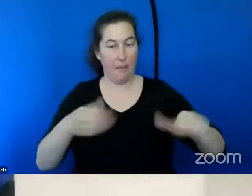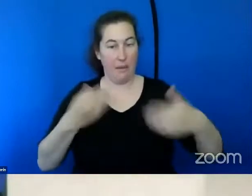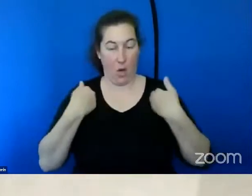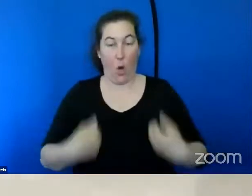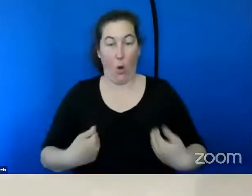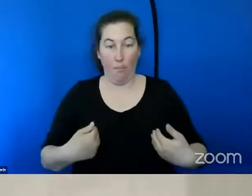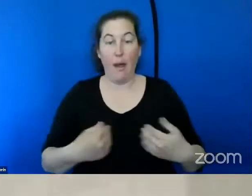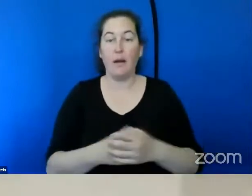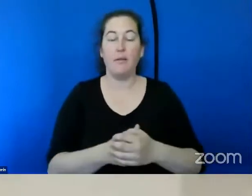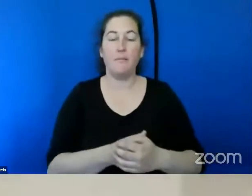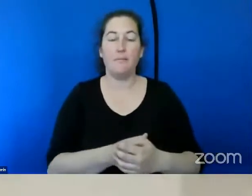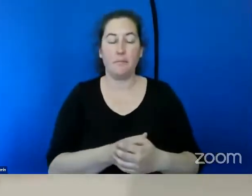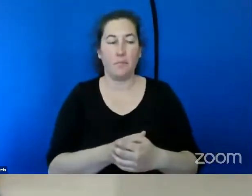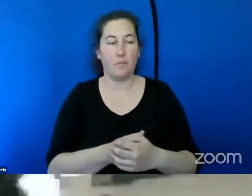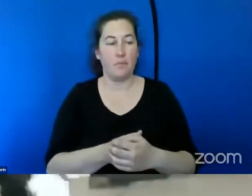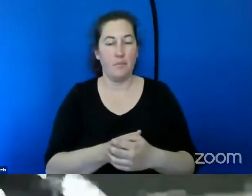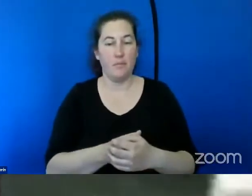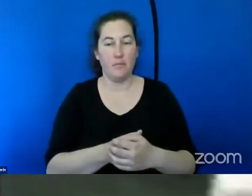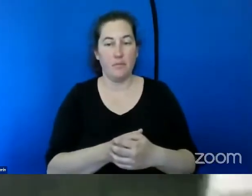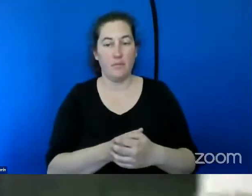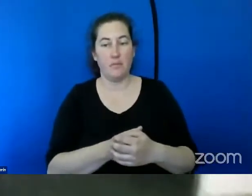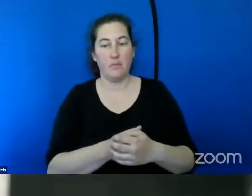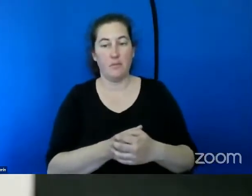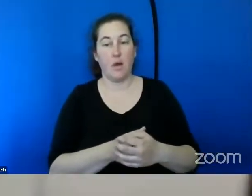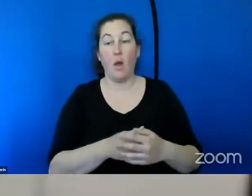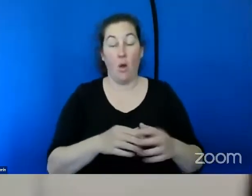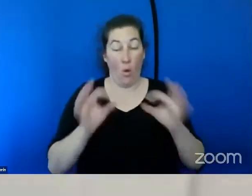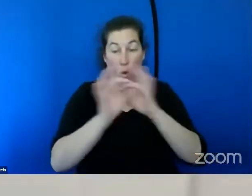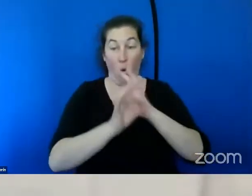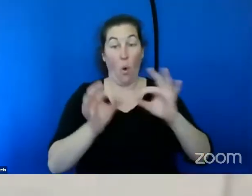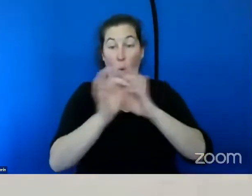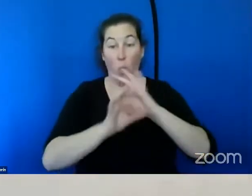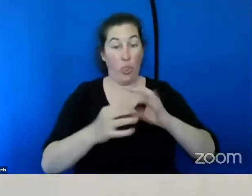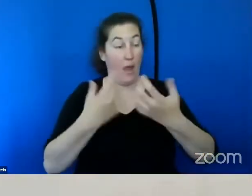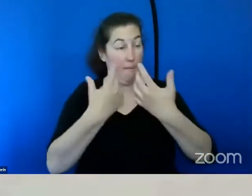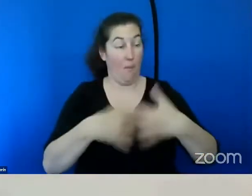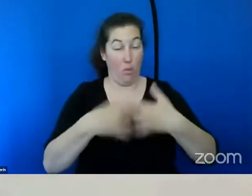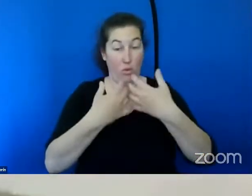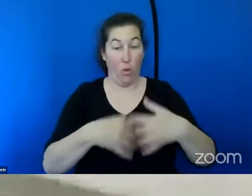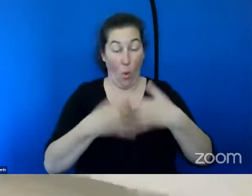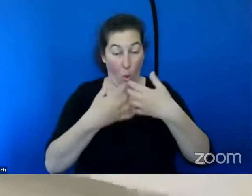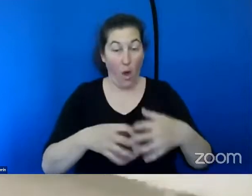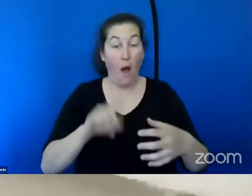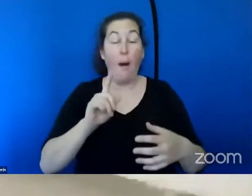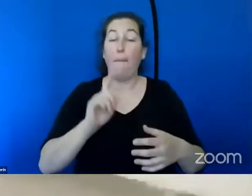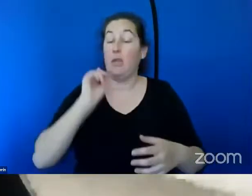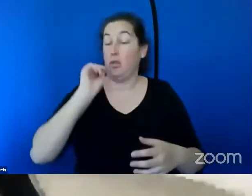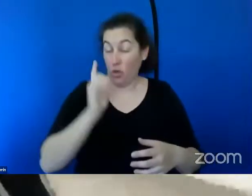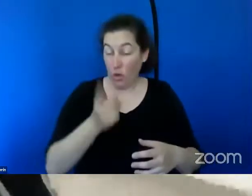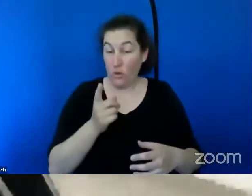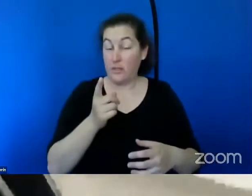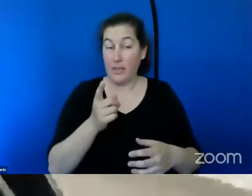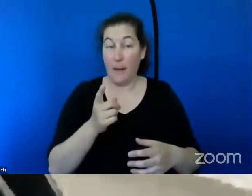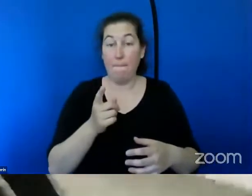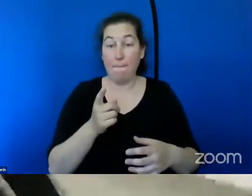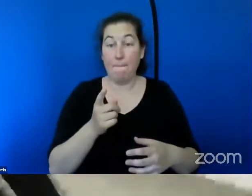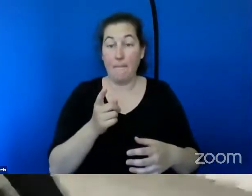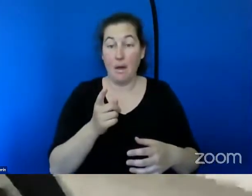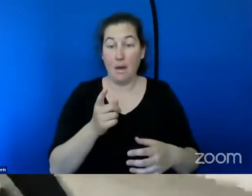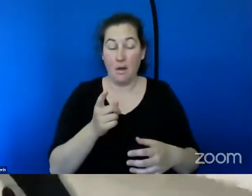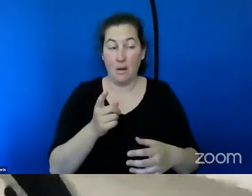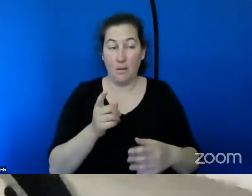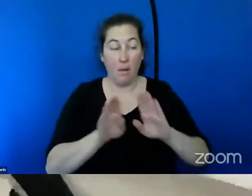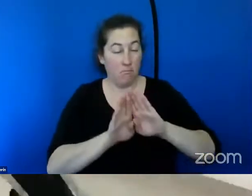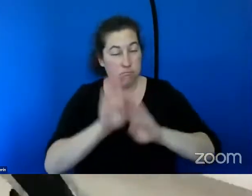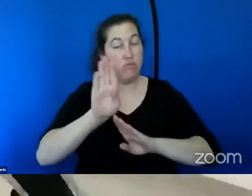printed objects, parts that he has. And as we see here, it's pretty convenient. It's pretty convenient to use